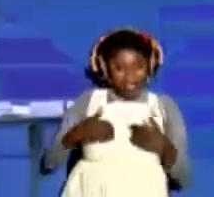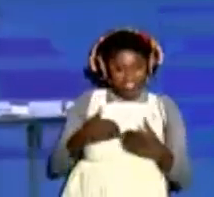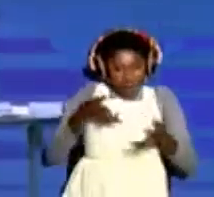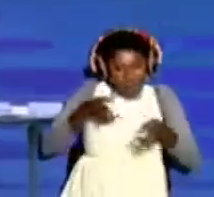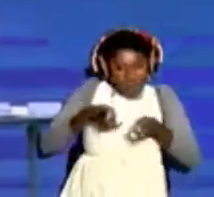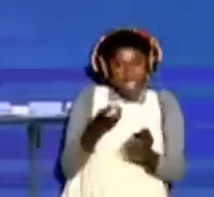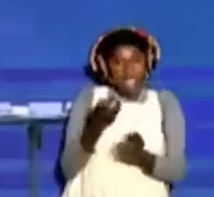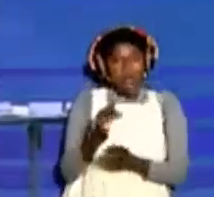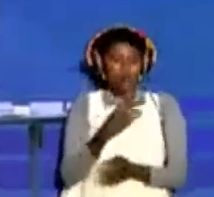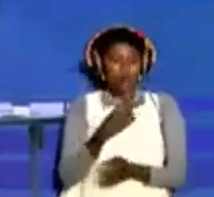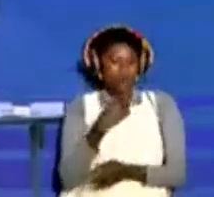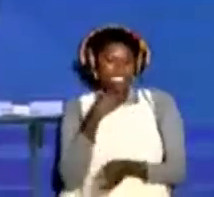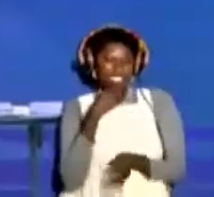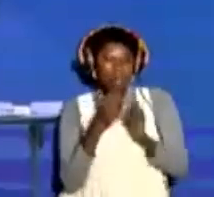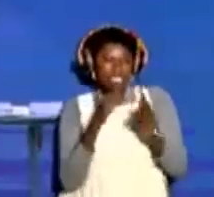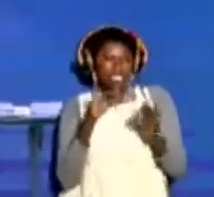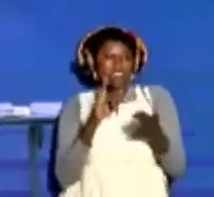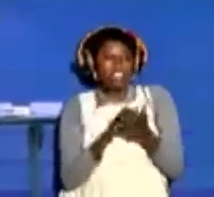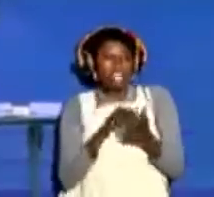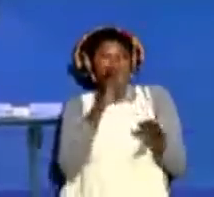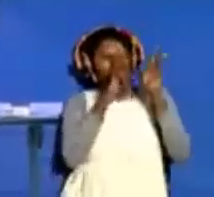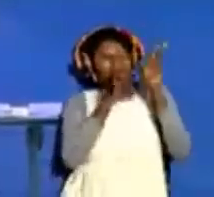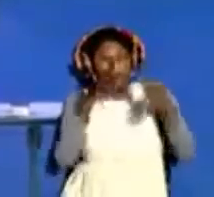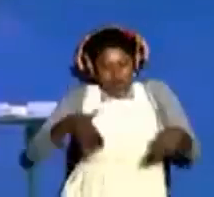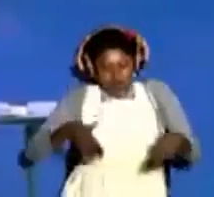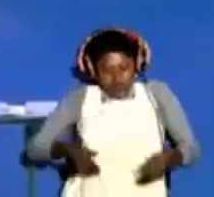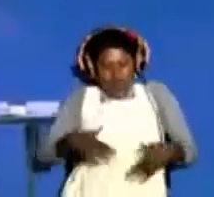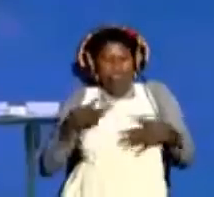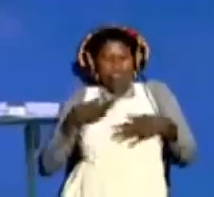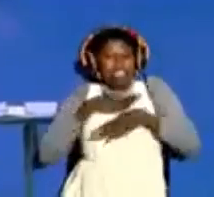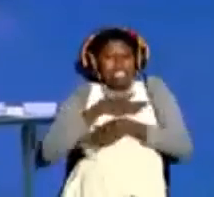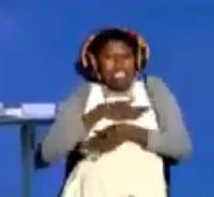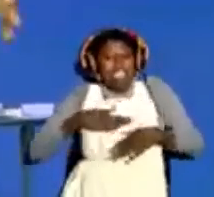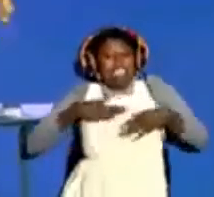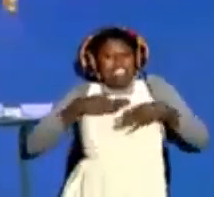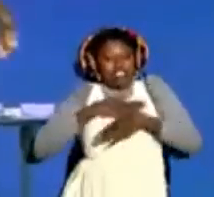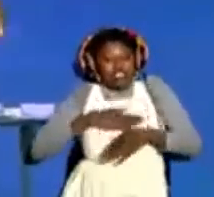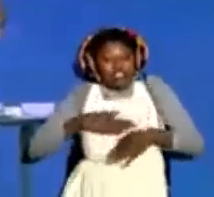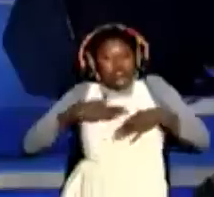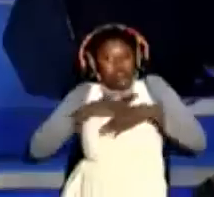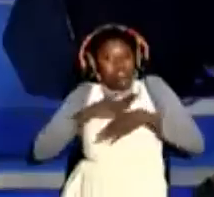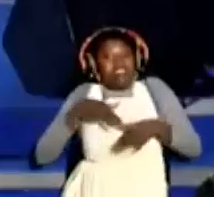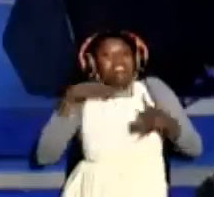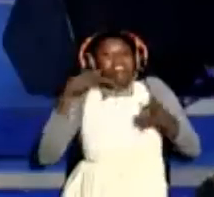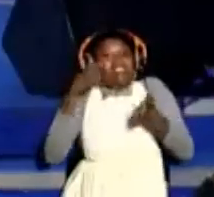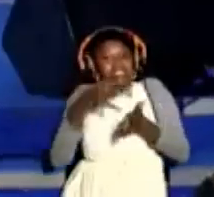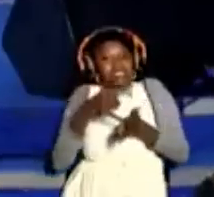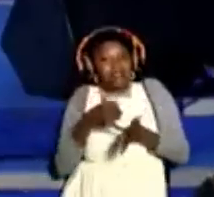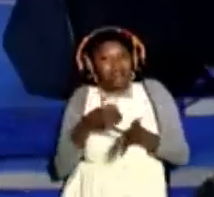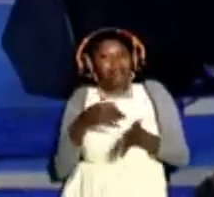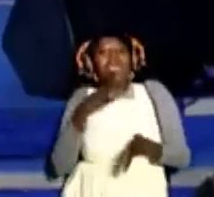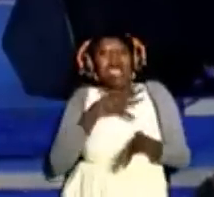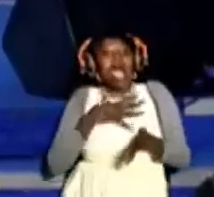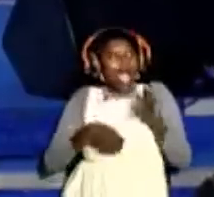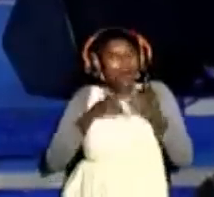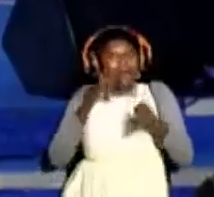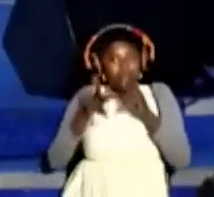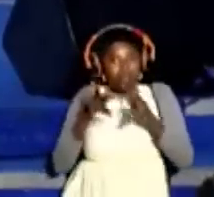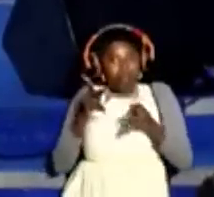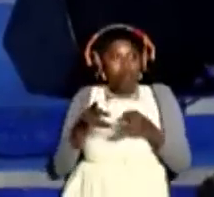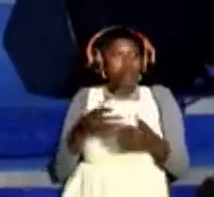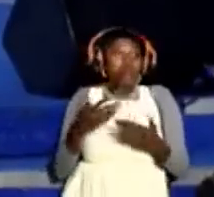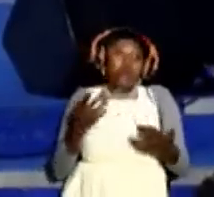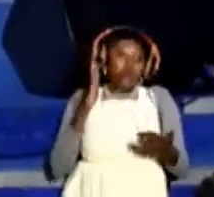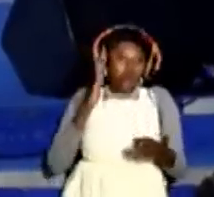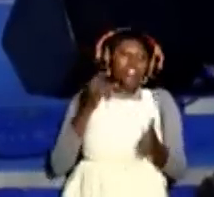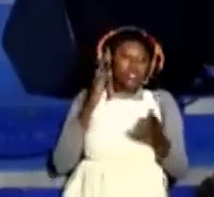speaking that suits many young people and they are all dancing and gyrating around them, and people like us should